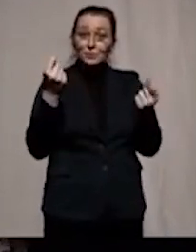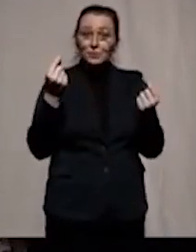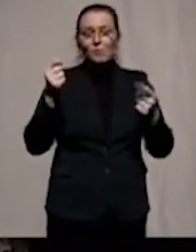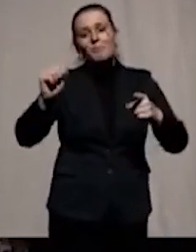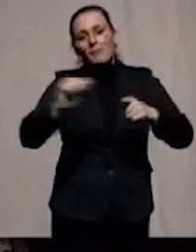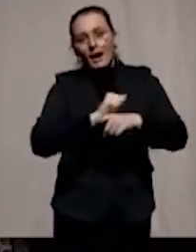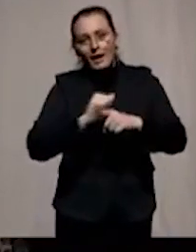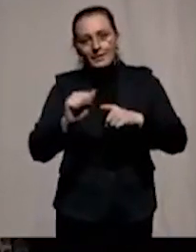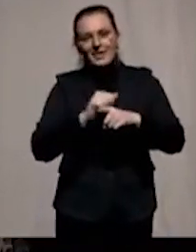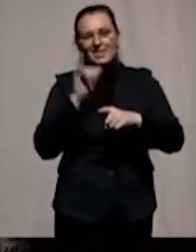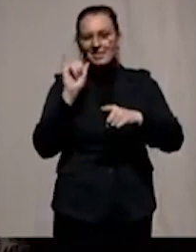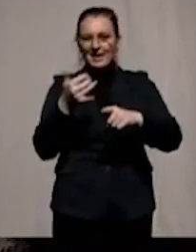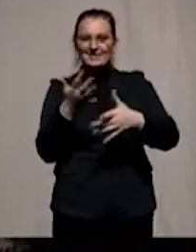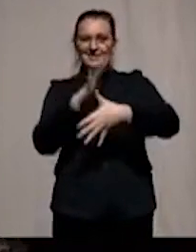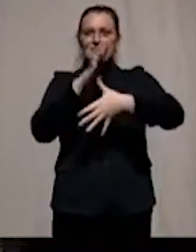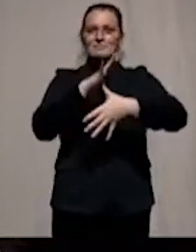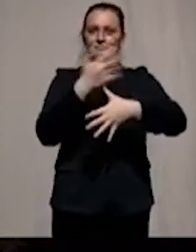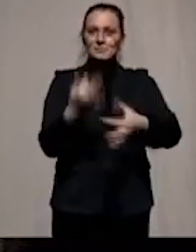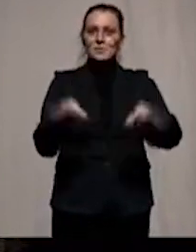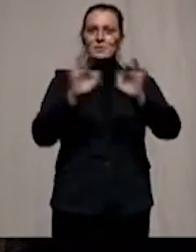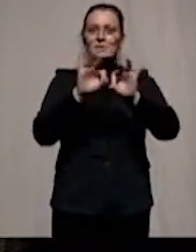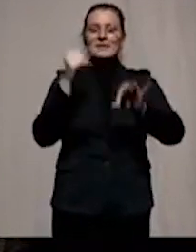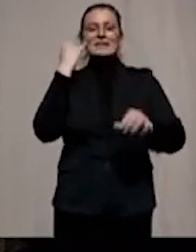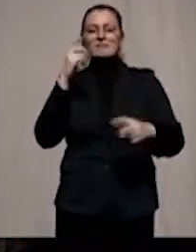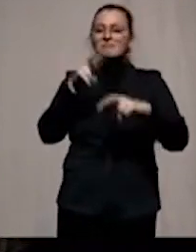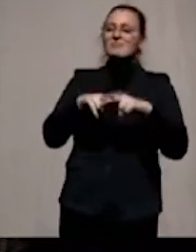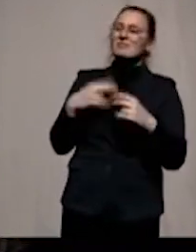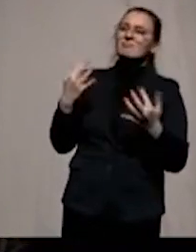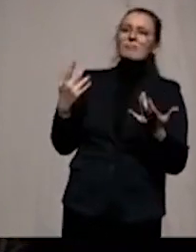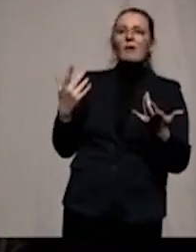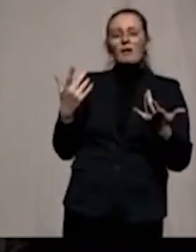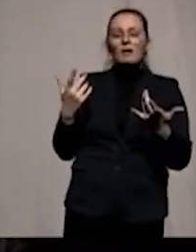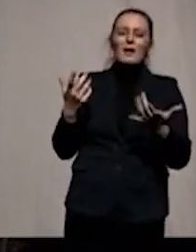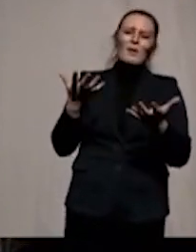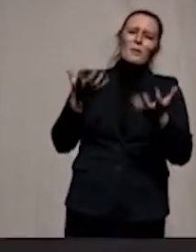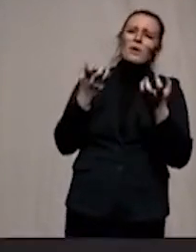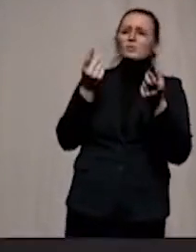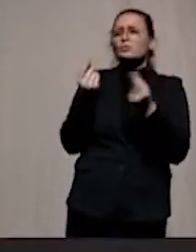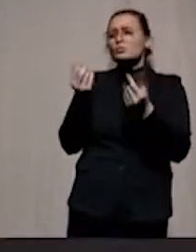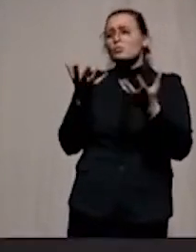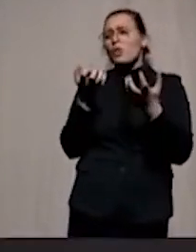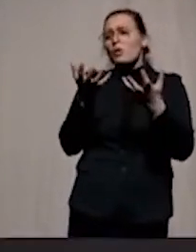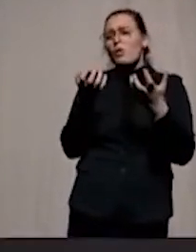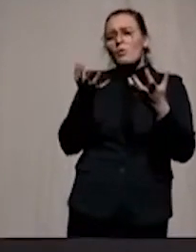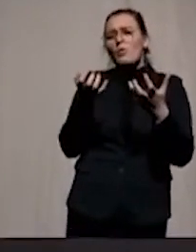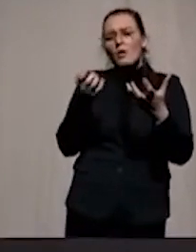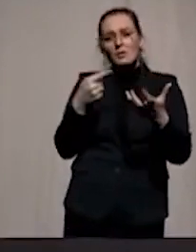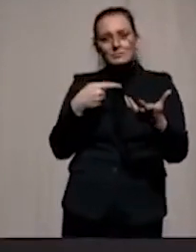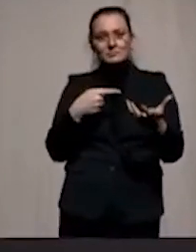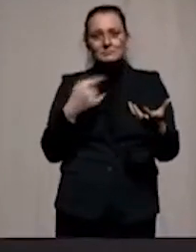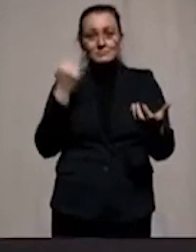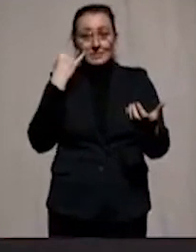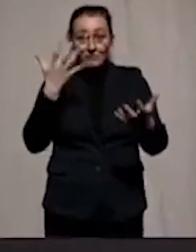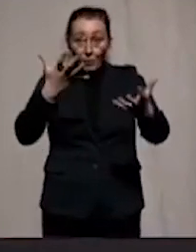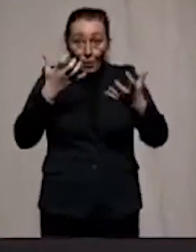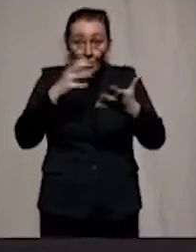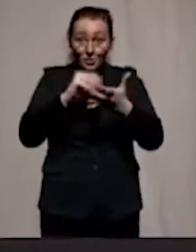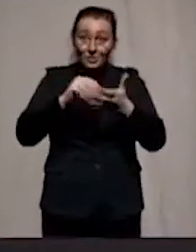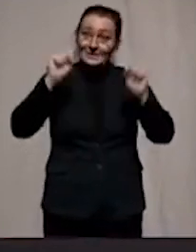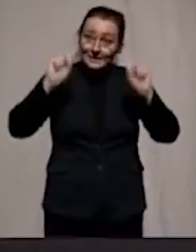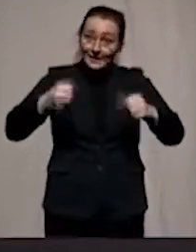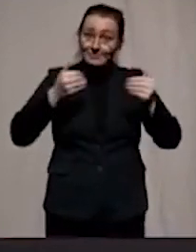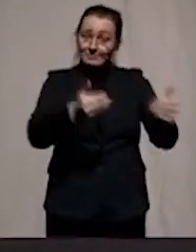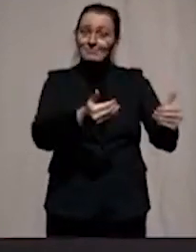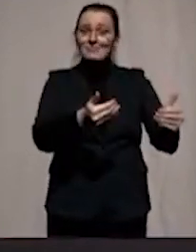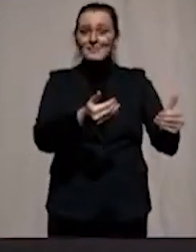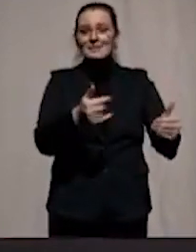sit there and say, I wish I could do this, or I can't do this, but you can say I can't do this yet if it's something that you really do want to learn. And